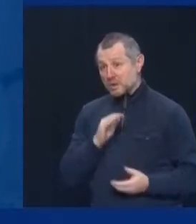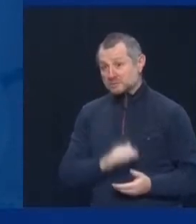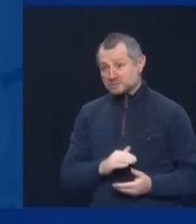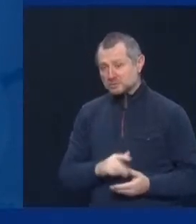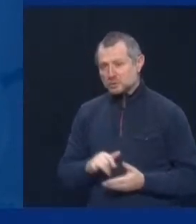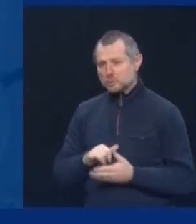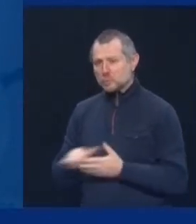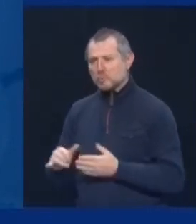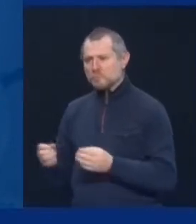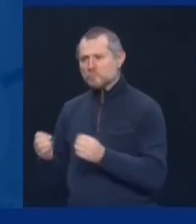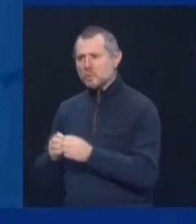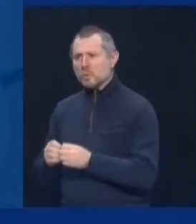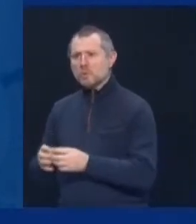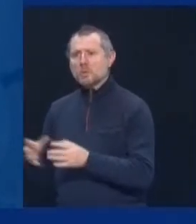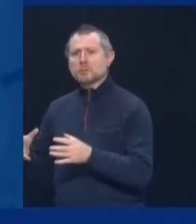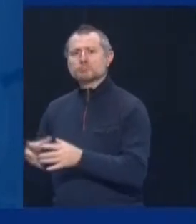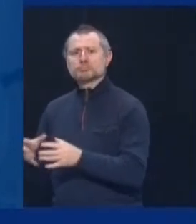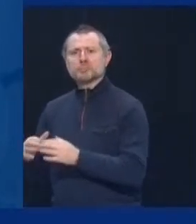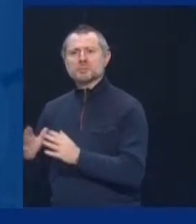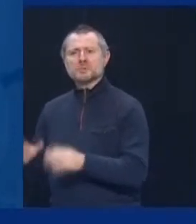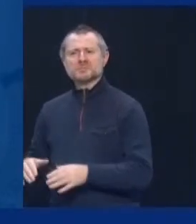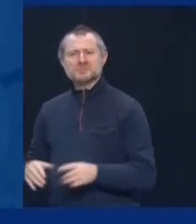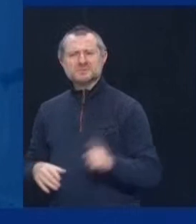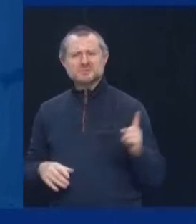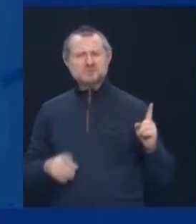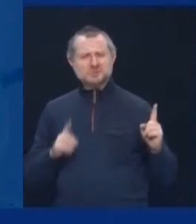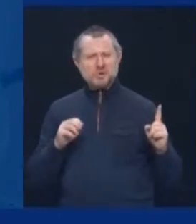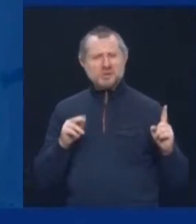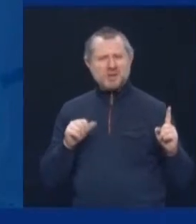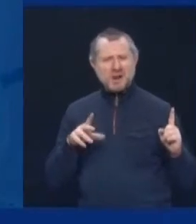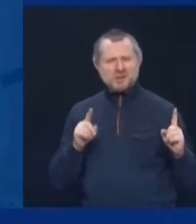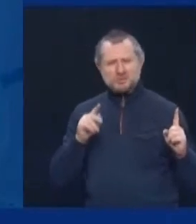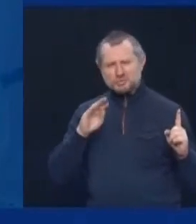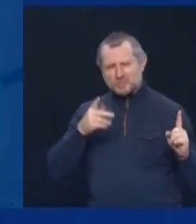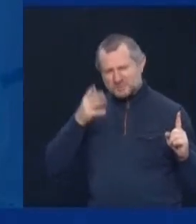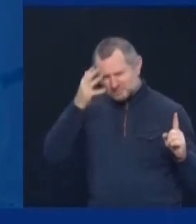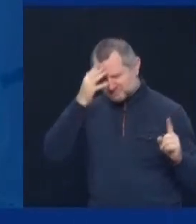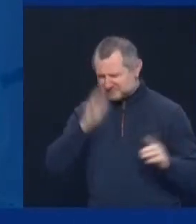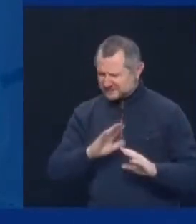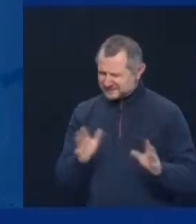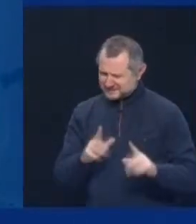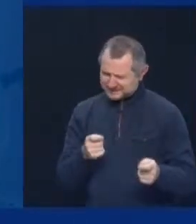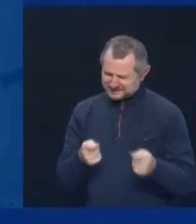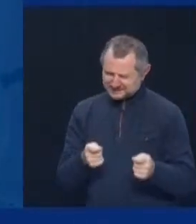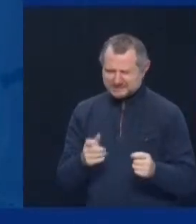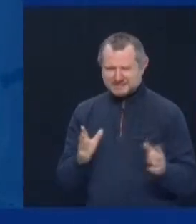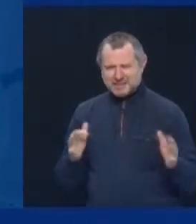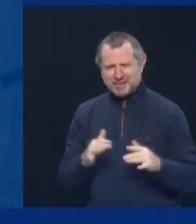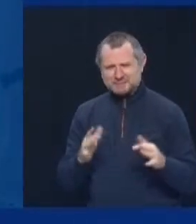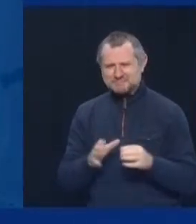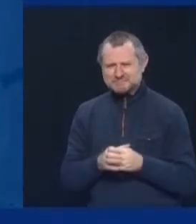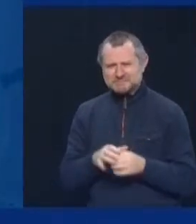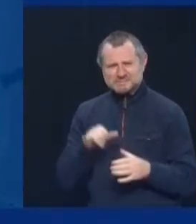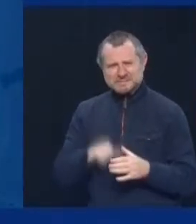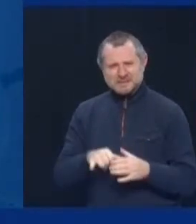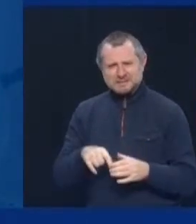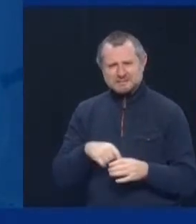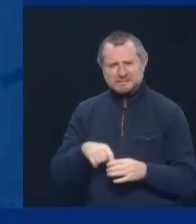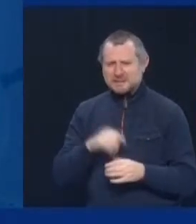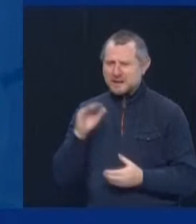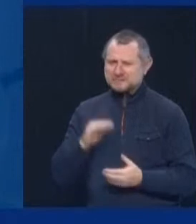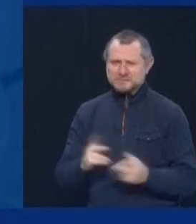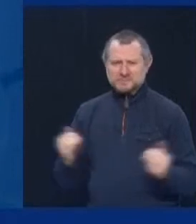Donald Trump recommends stricter in-house guidelines than New York State. Donald